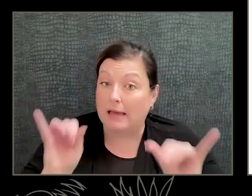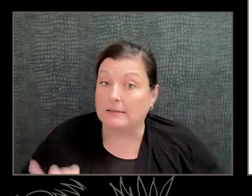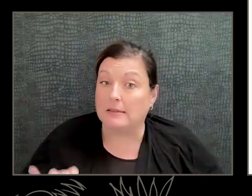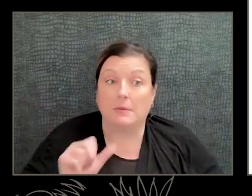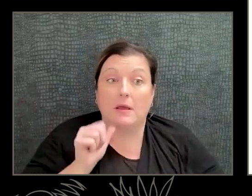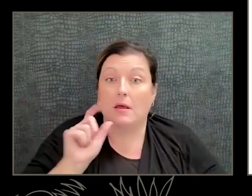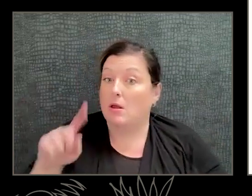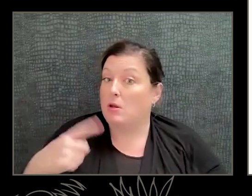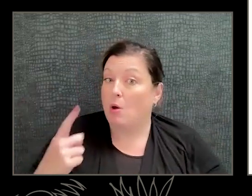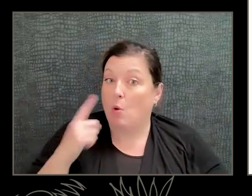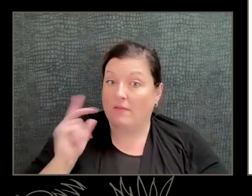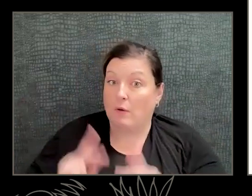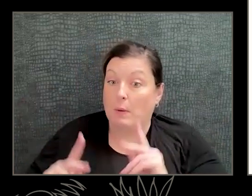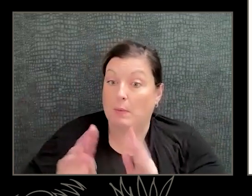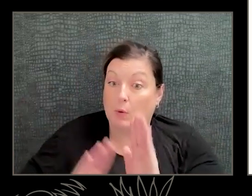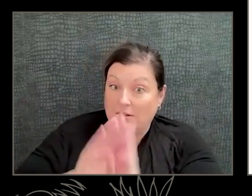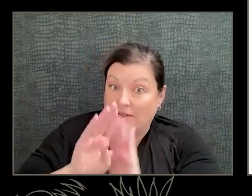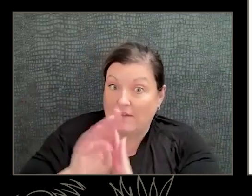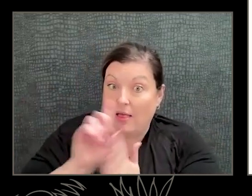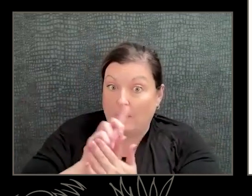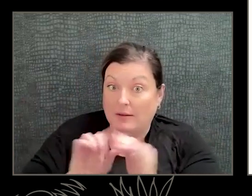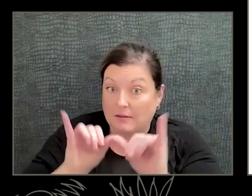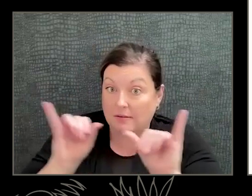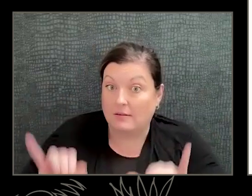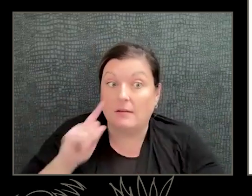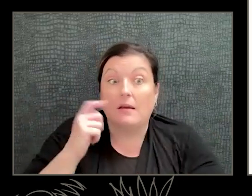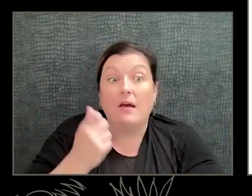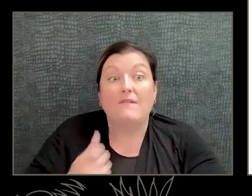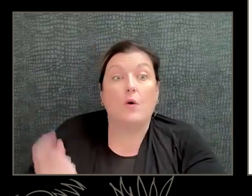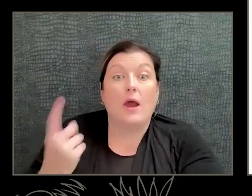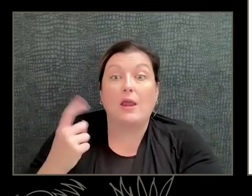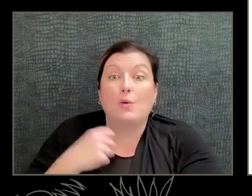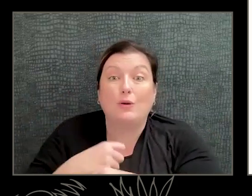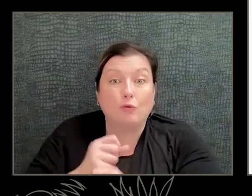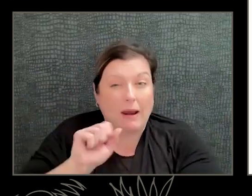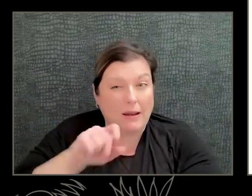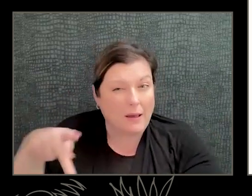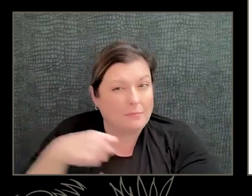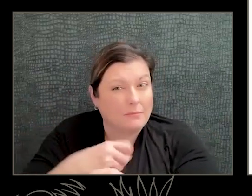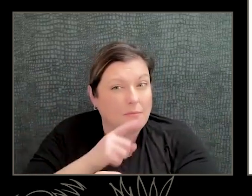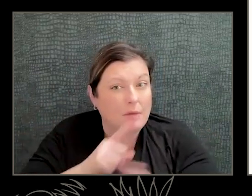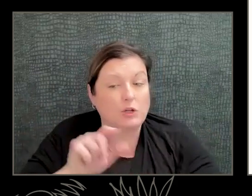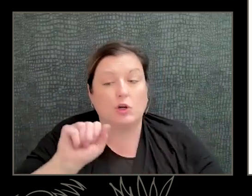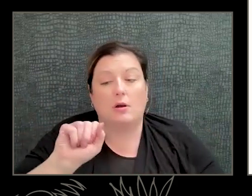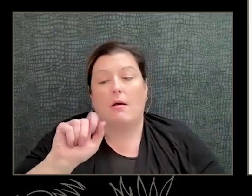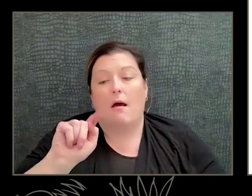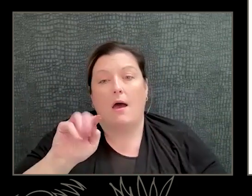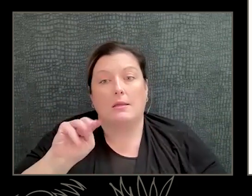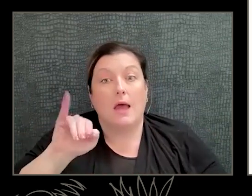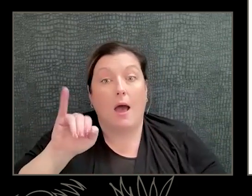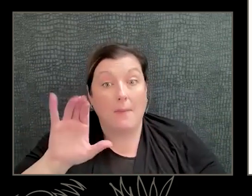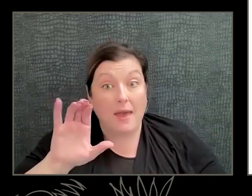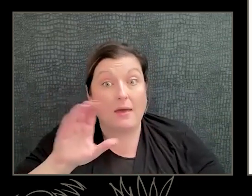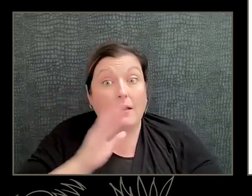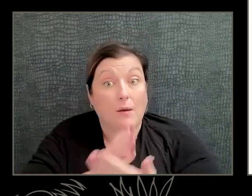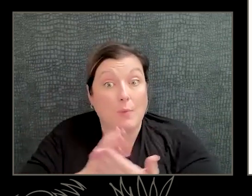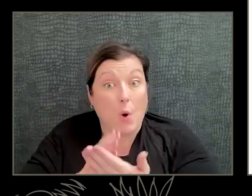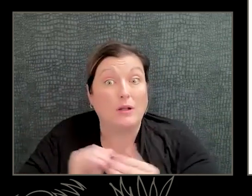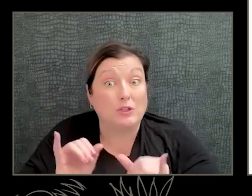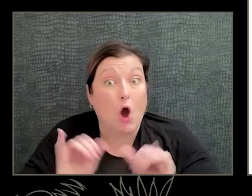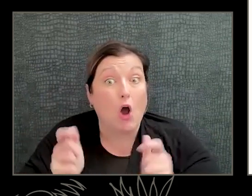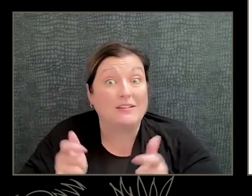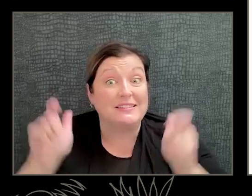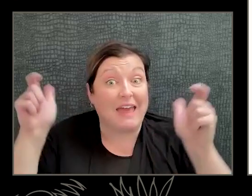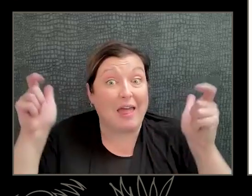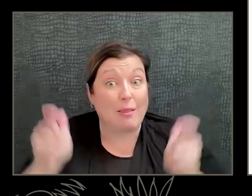are developing design systems. That should be for anybody who is creating an app. You want to make sure that your atomic components are scalable. Is it going